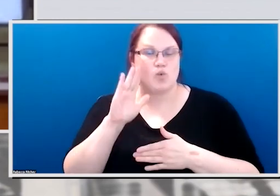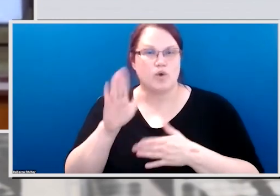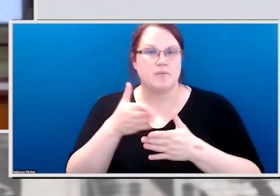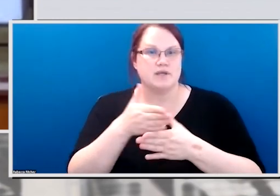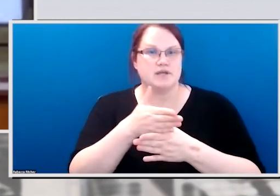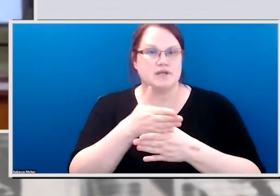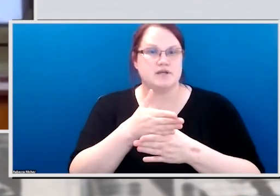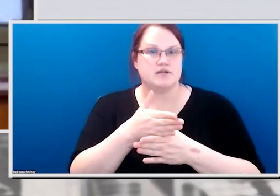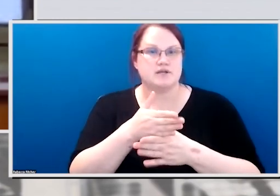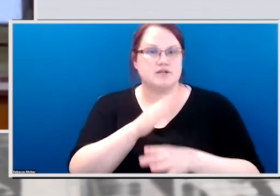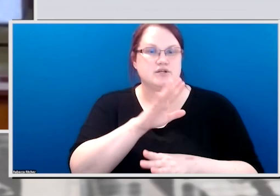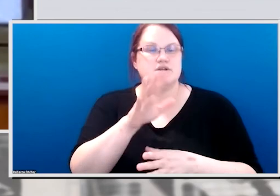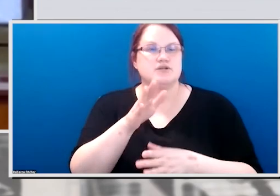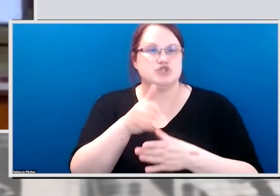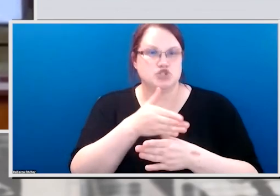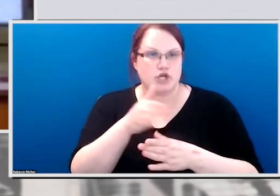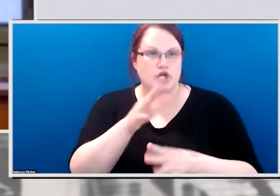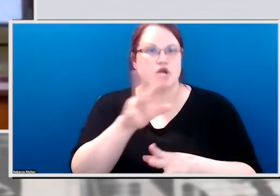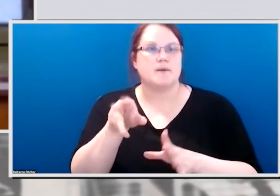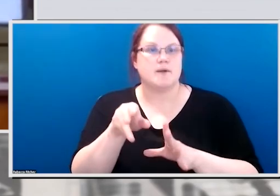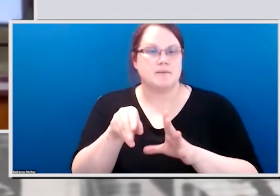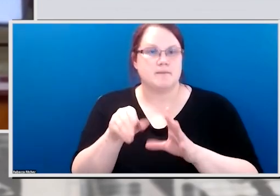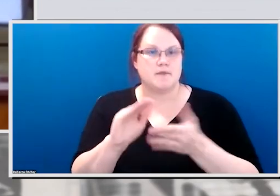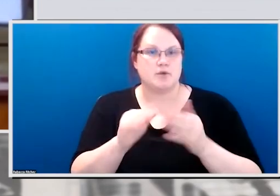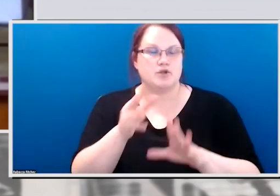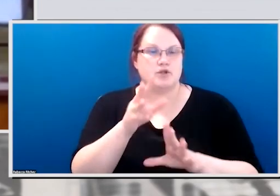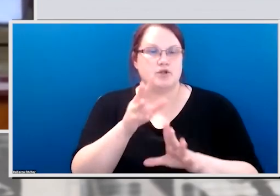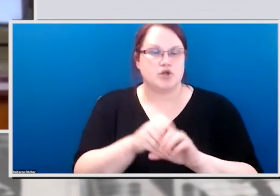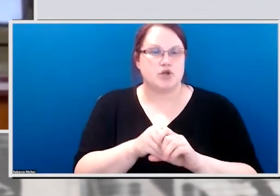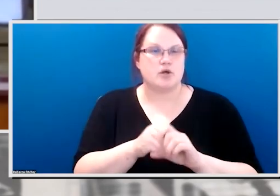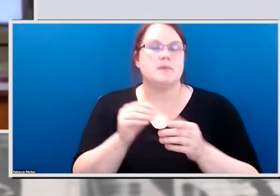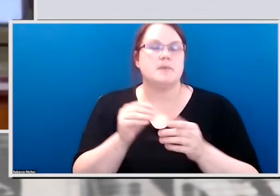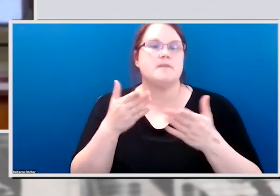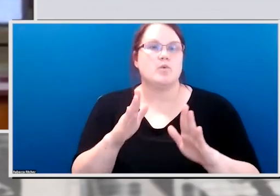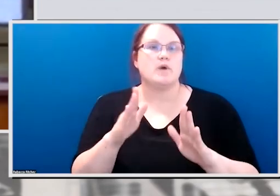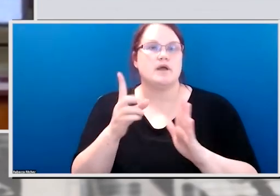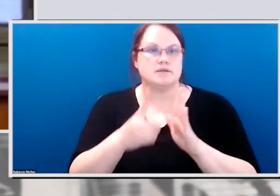engage community groups continually as we begin to design the way that process works.